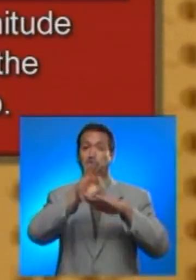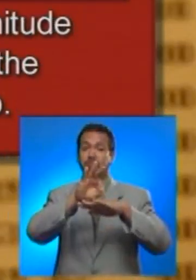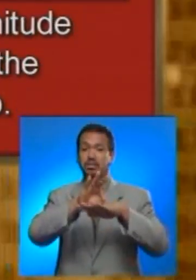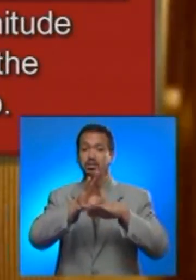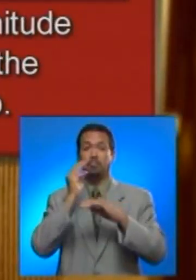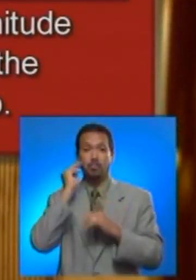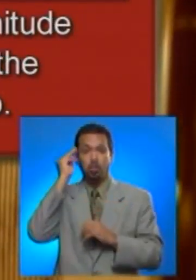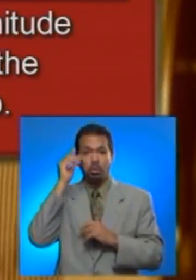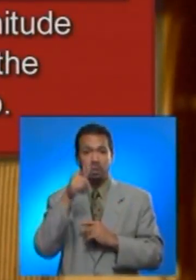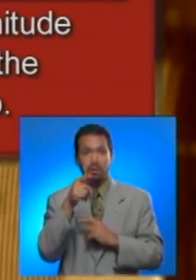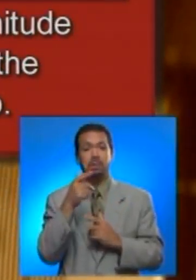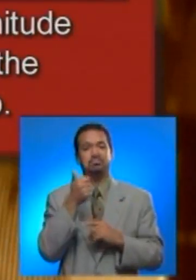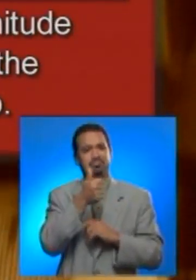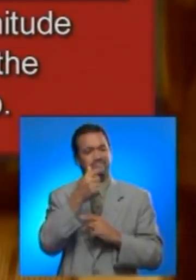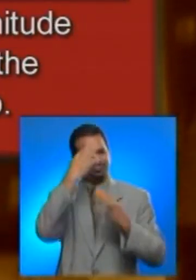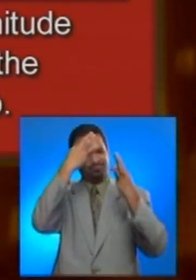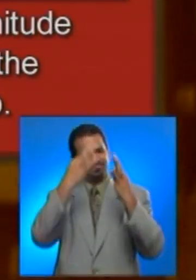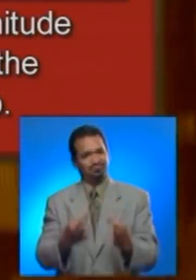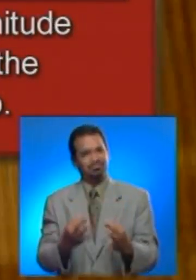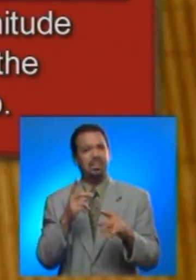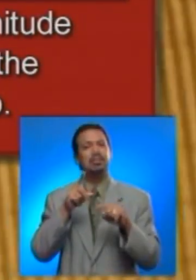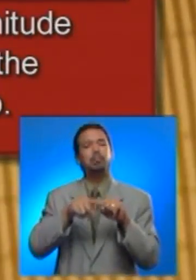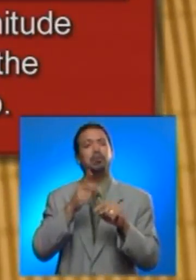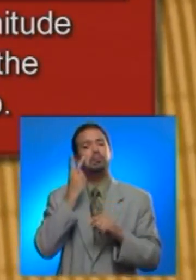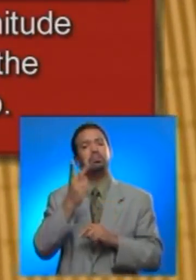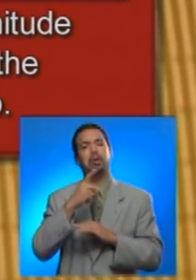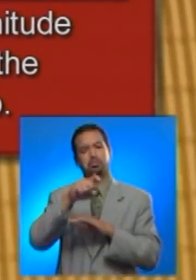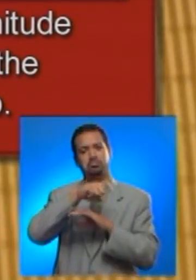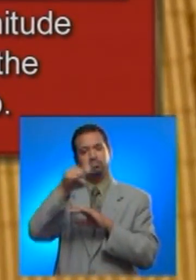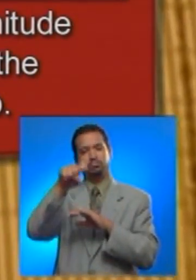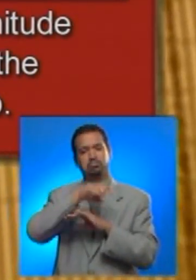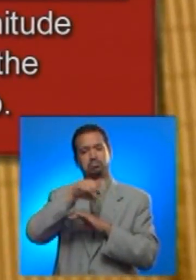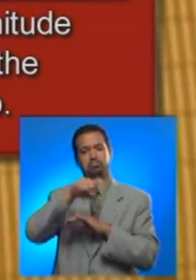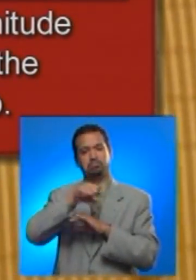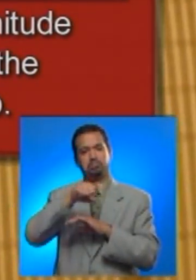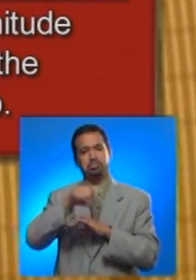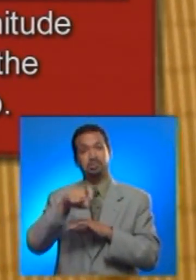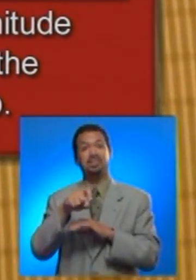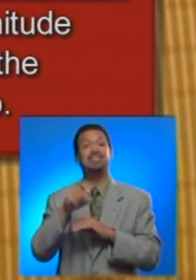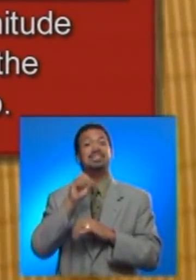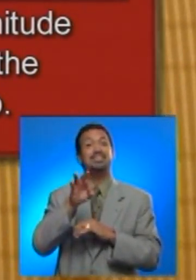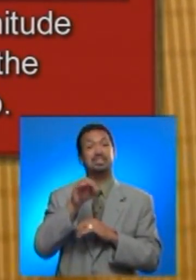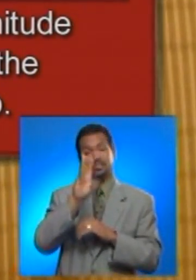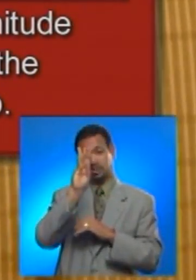According to the seismographs, the epicenter of an earthquake with at least a magnitude